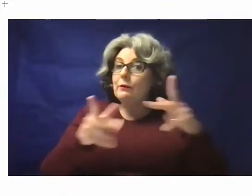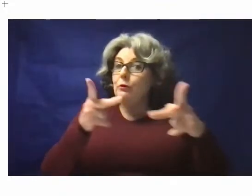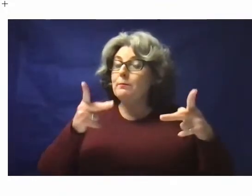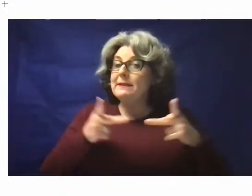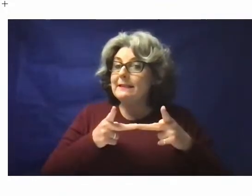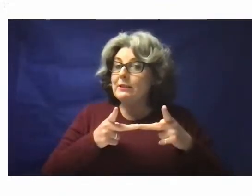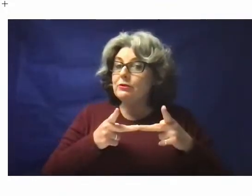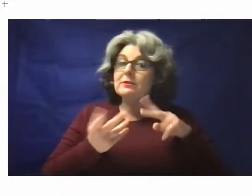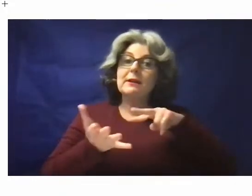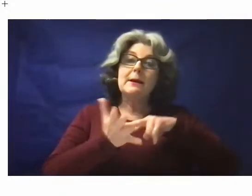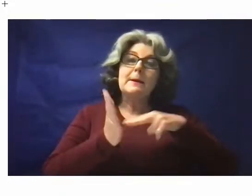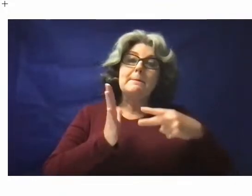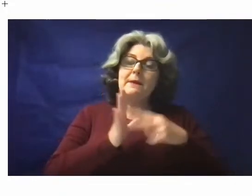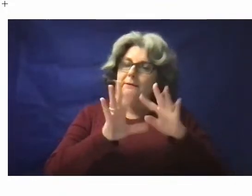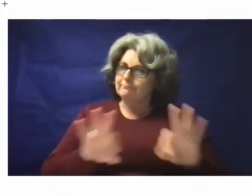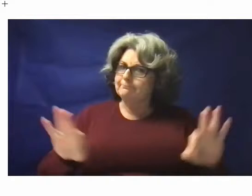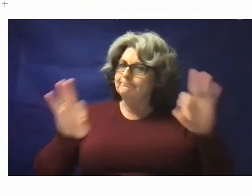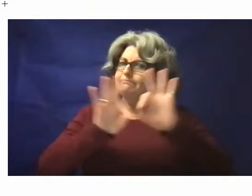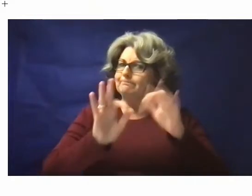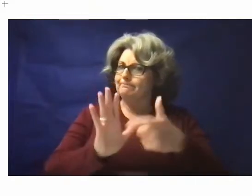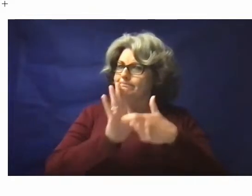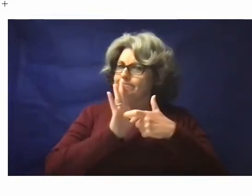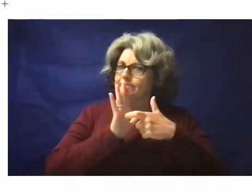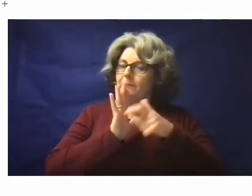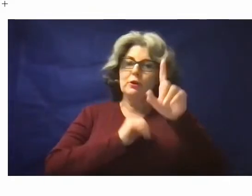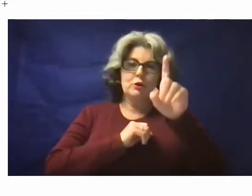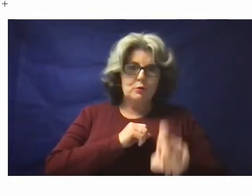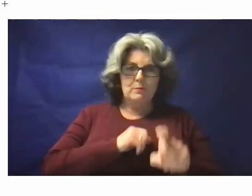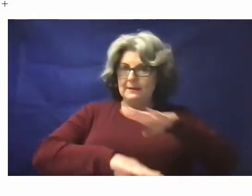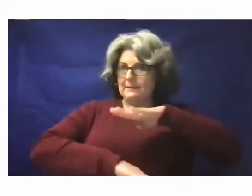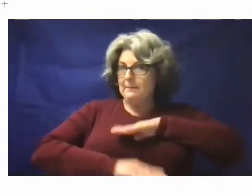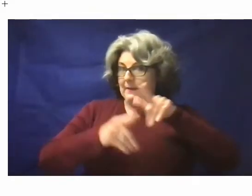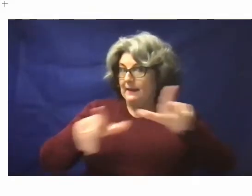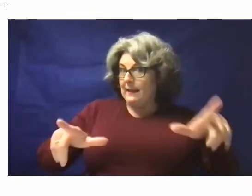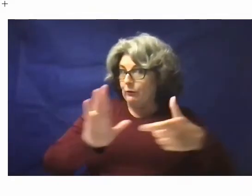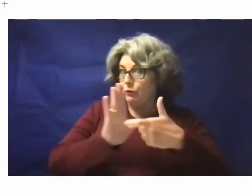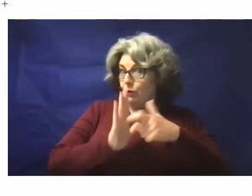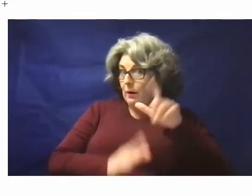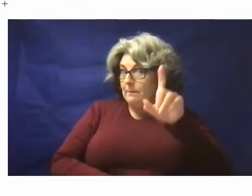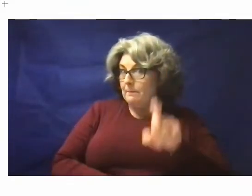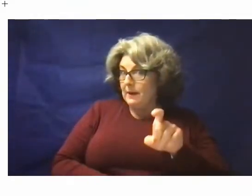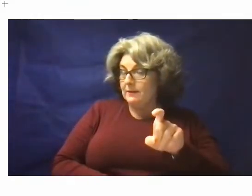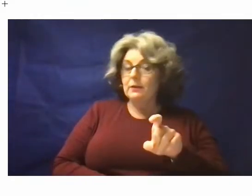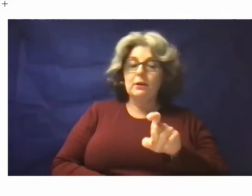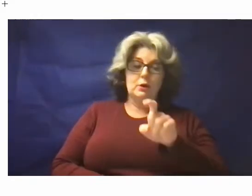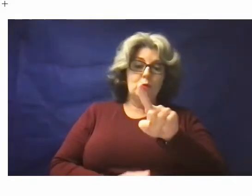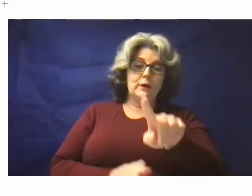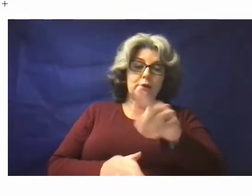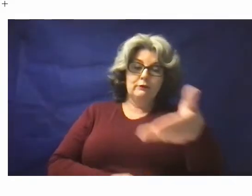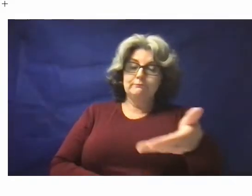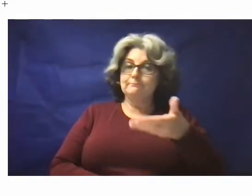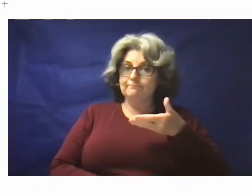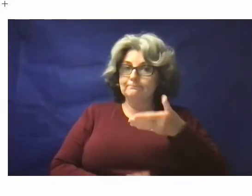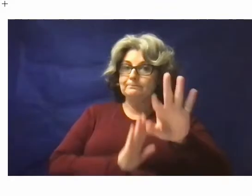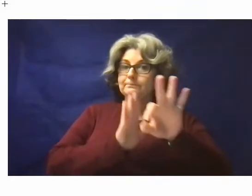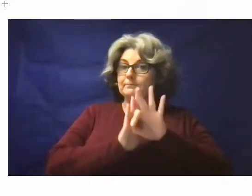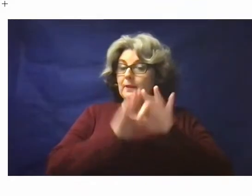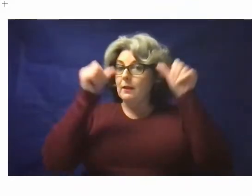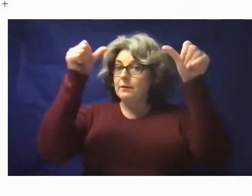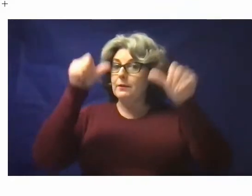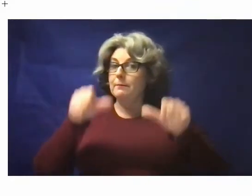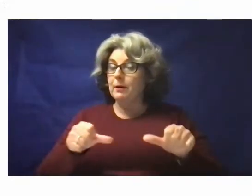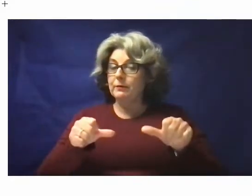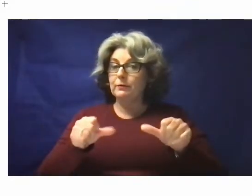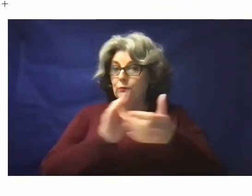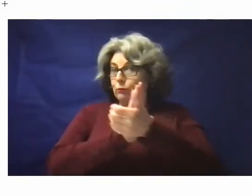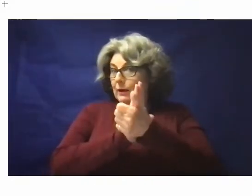bilingual imperative, meaning that you must meet the language requirements upon appointment. The poster will indicate what skill